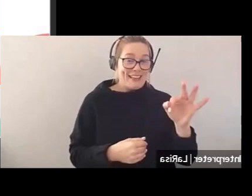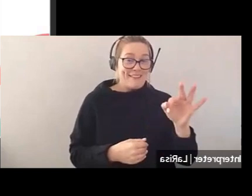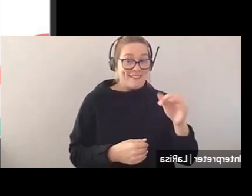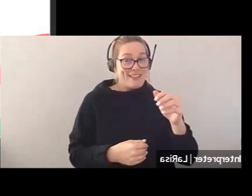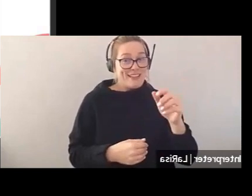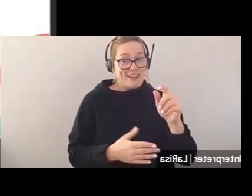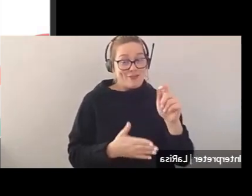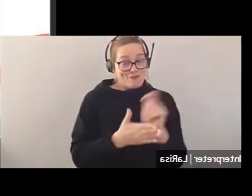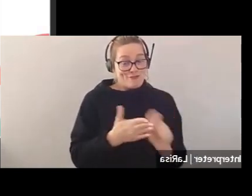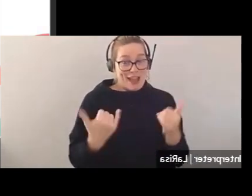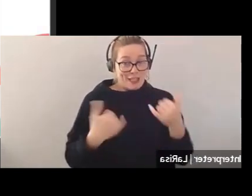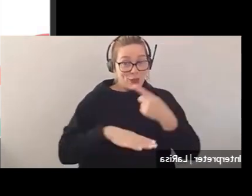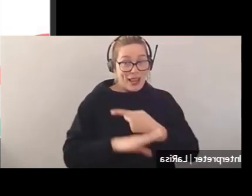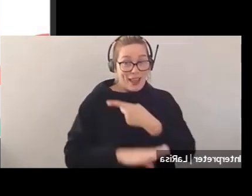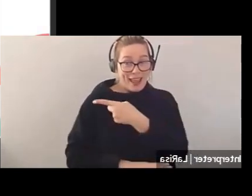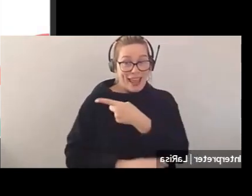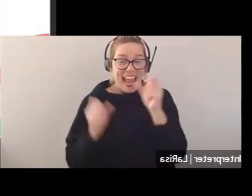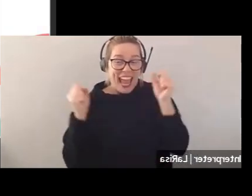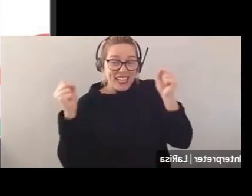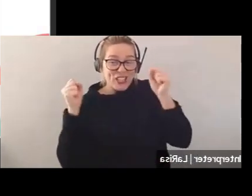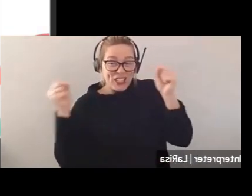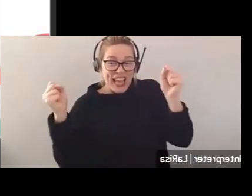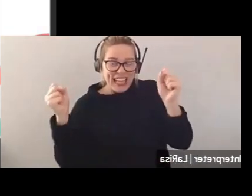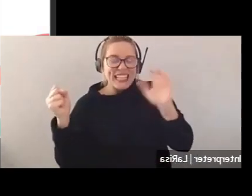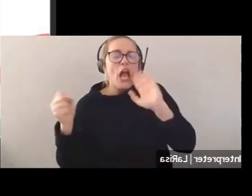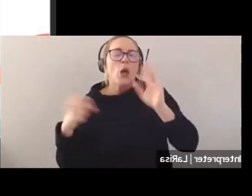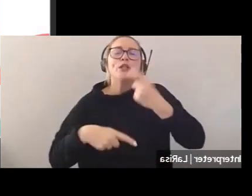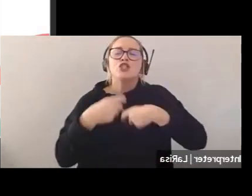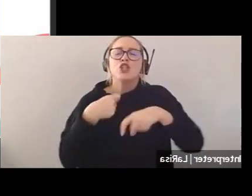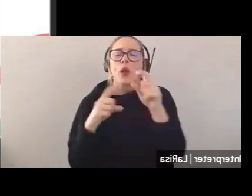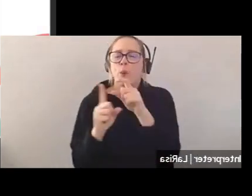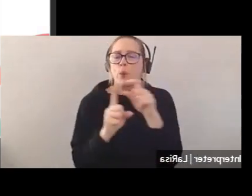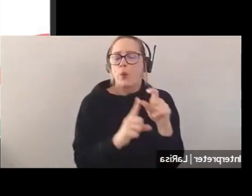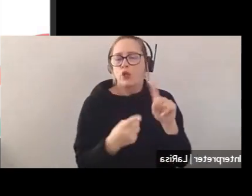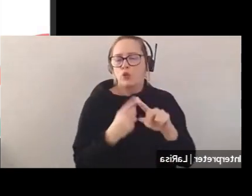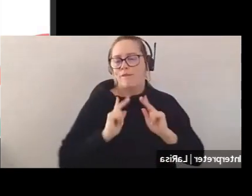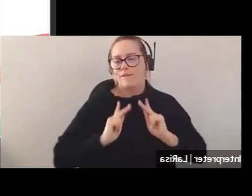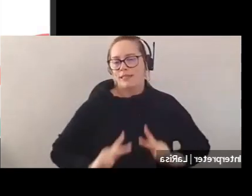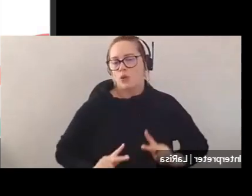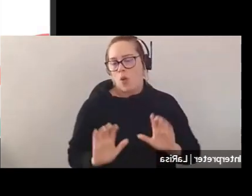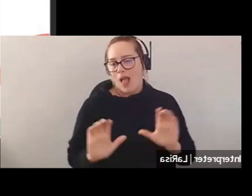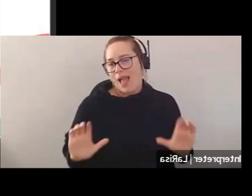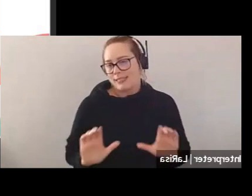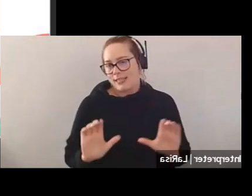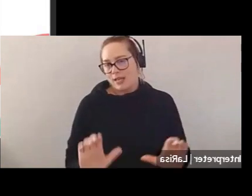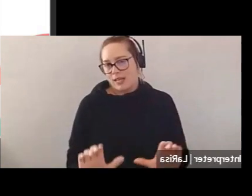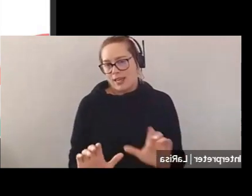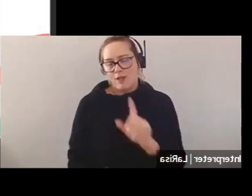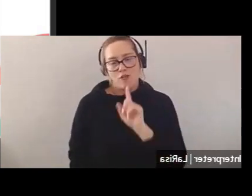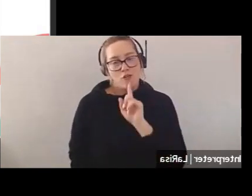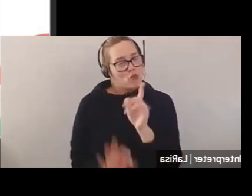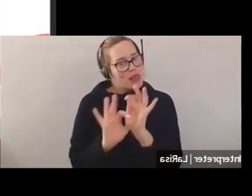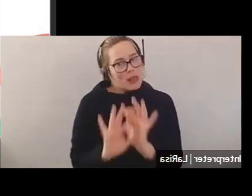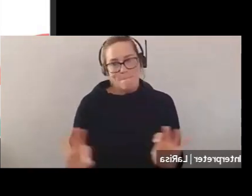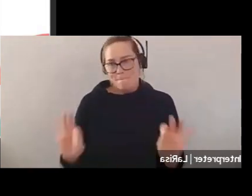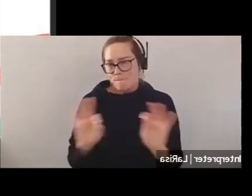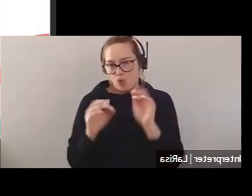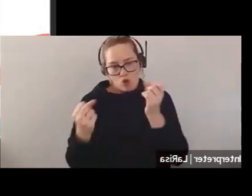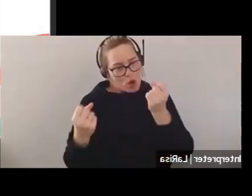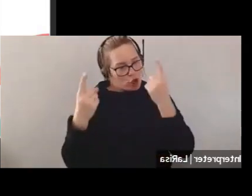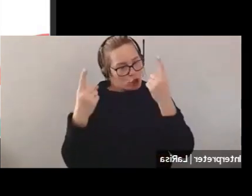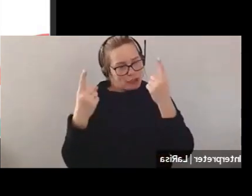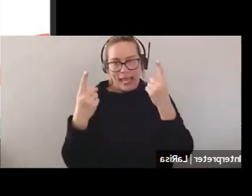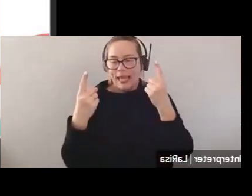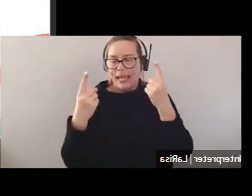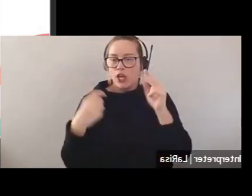probably change to physical activity if I were Hippocrates writing this today. But I think it's really important when we're